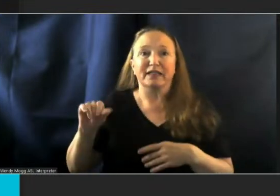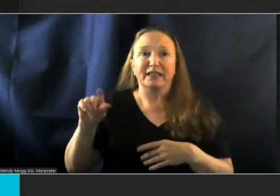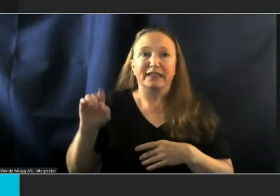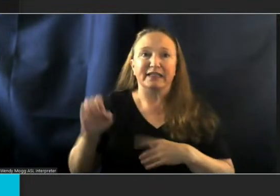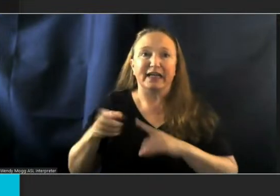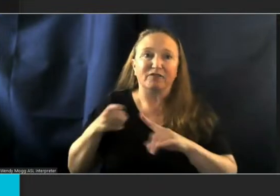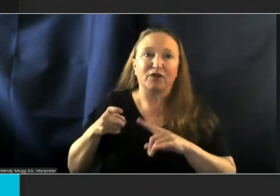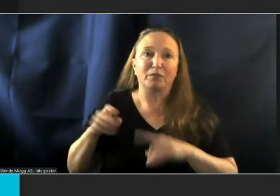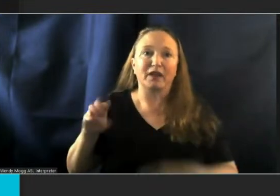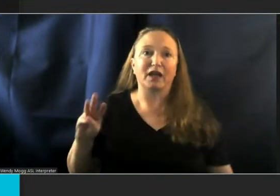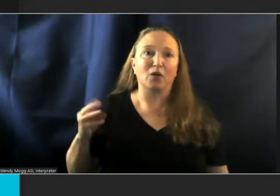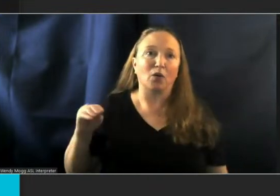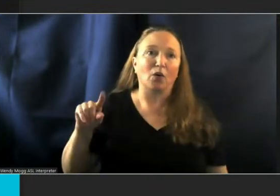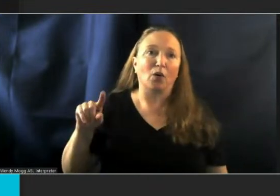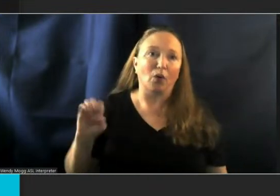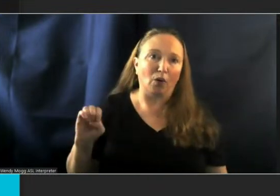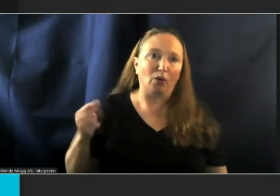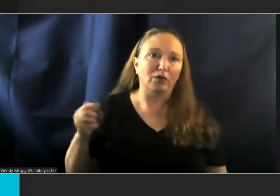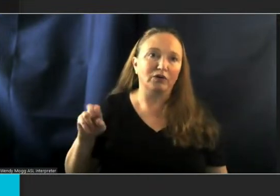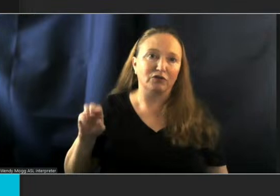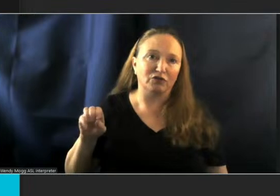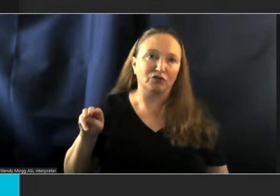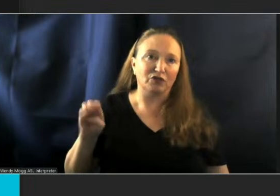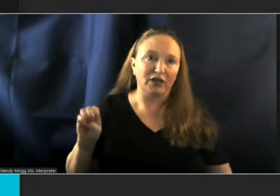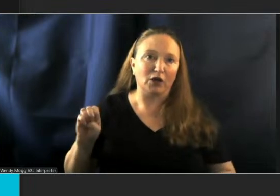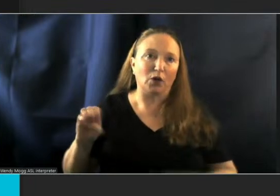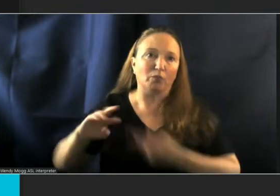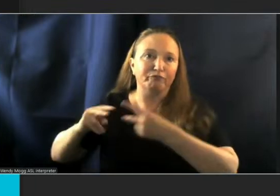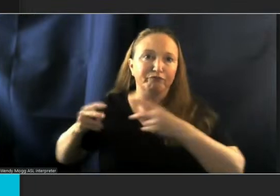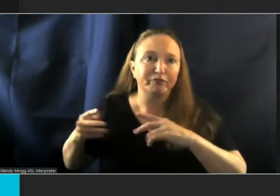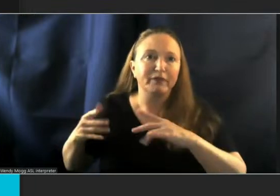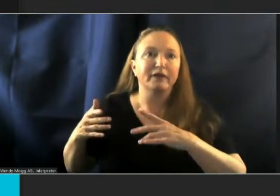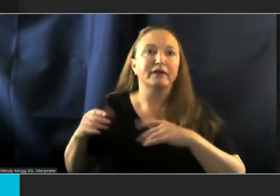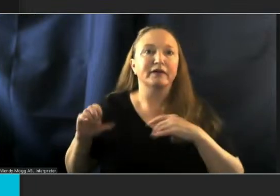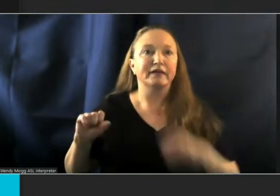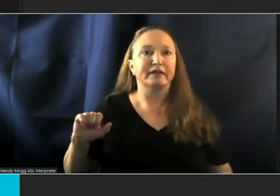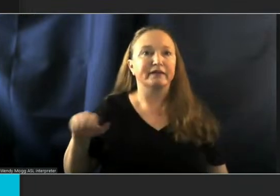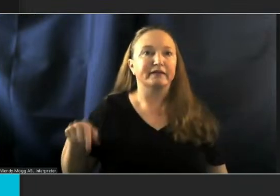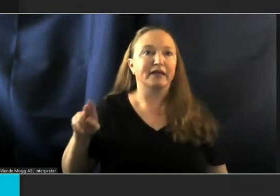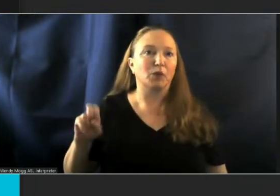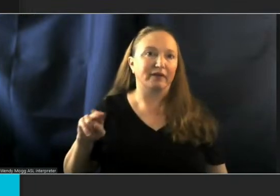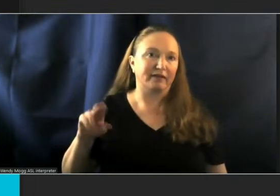capacity to do the sequencing for our county.